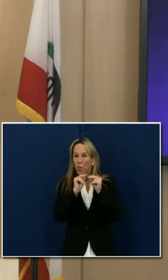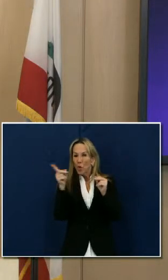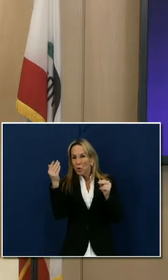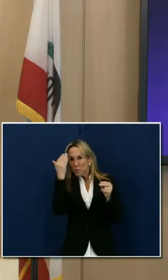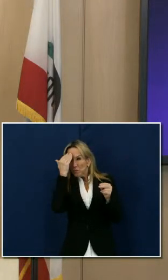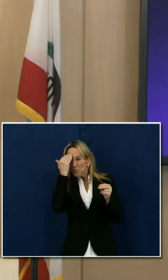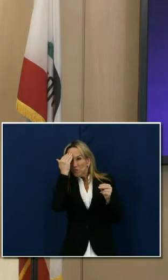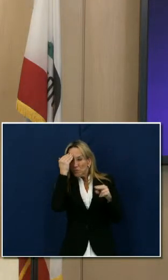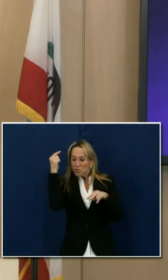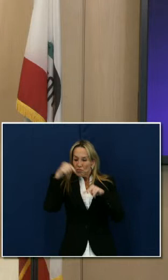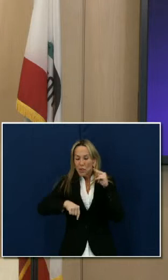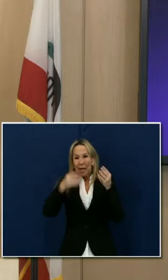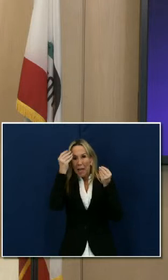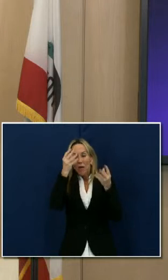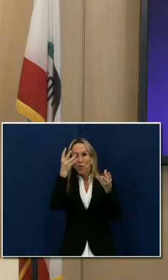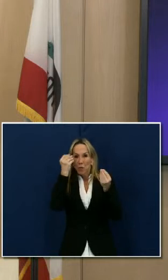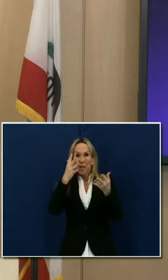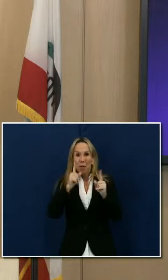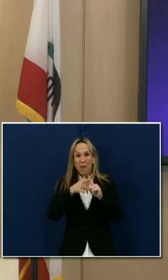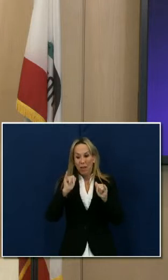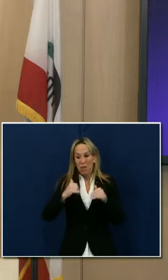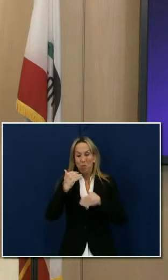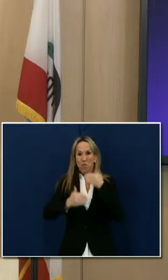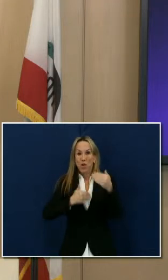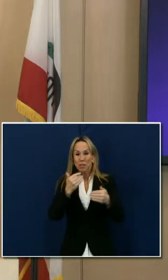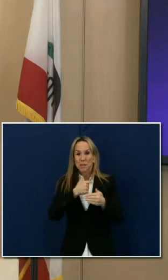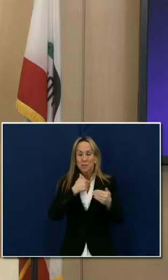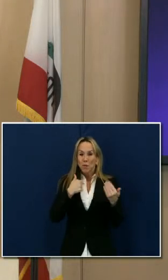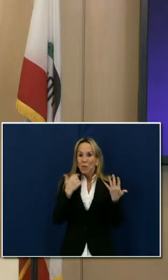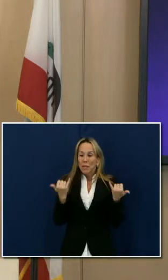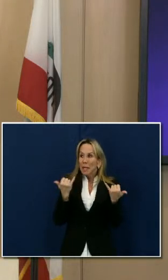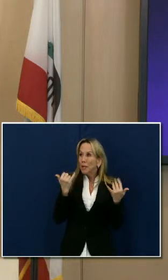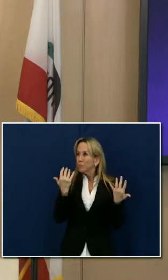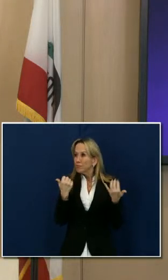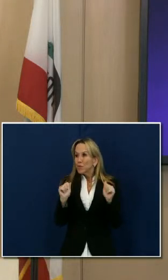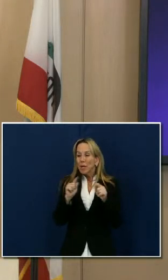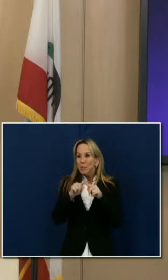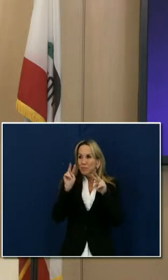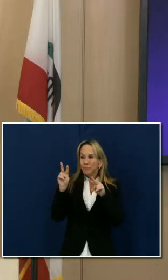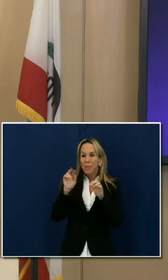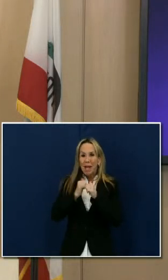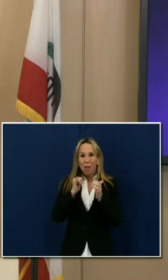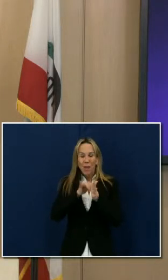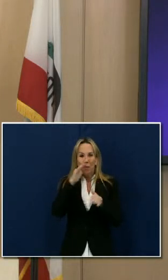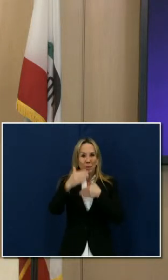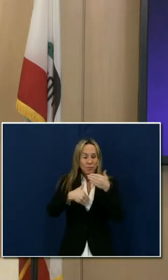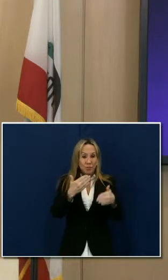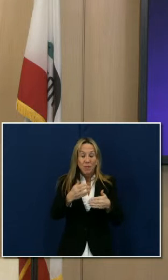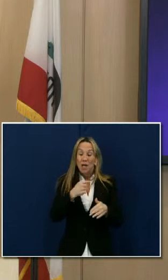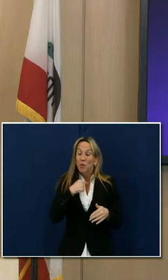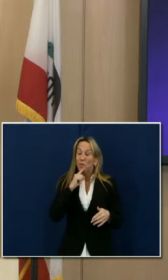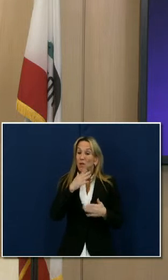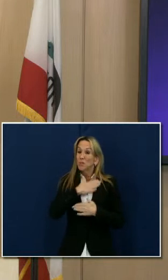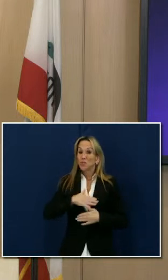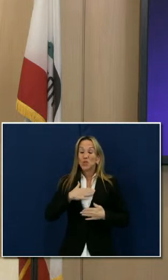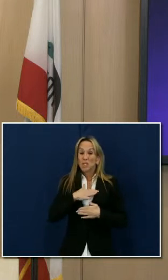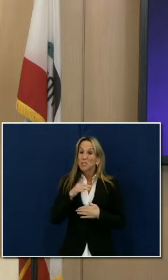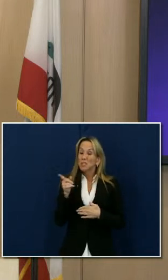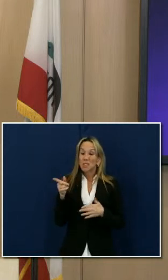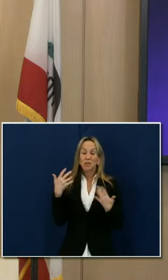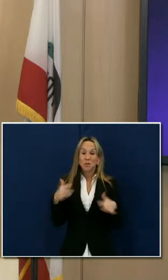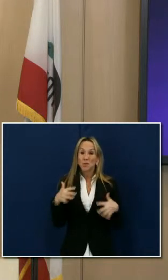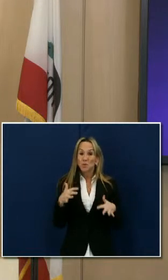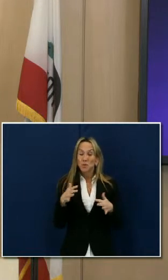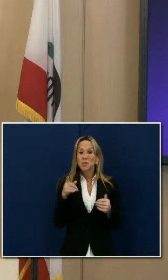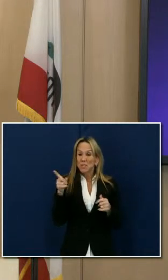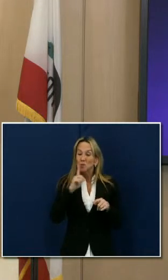and information in greater depth about the process that we are all working through. We appreciate Dr. Kadakia's work. She's been with us throughout the duration